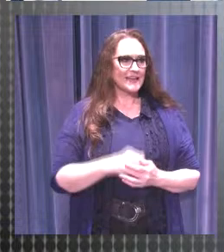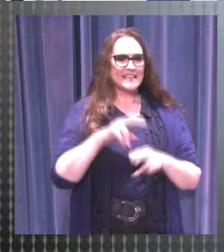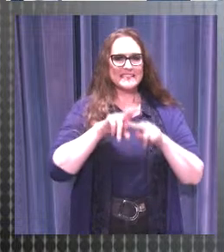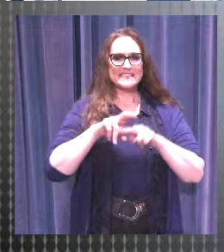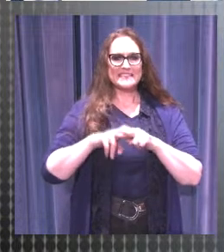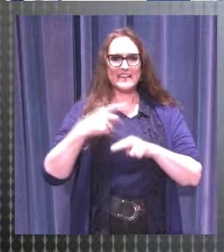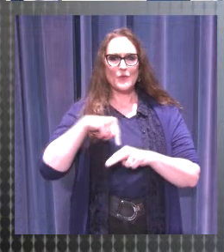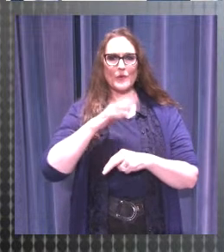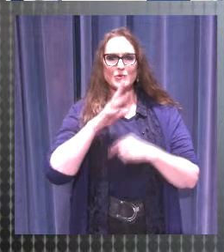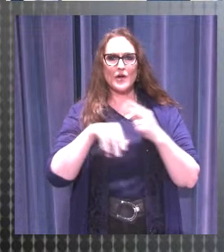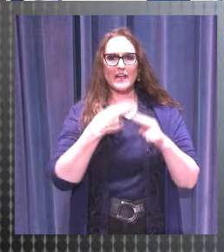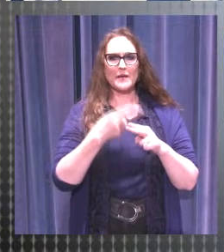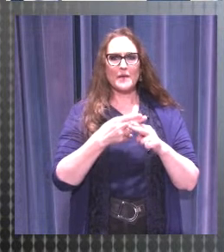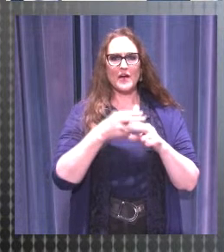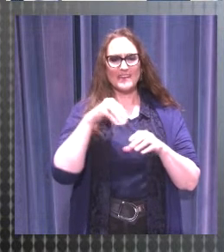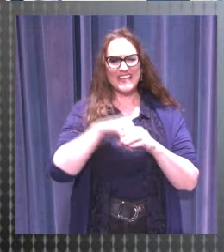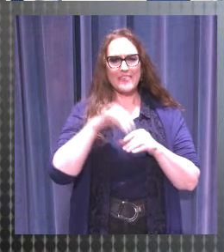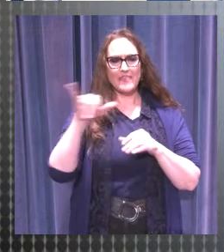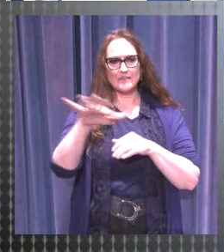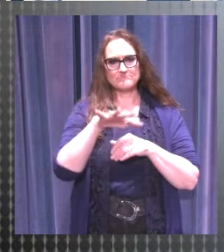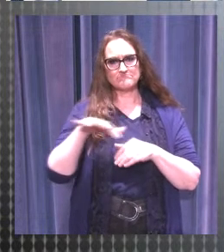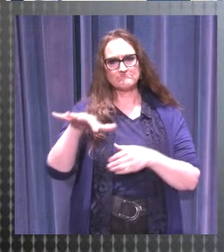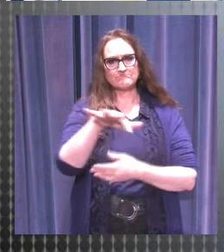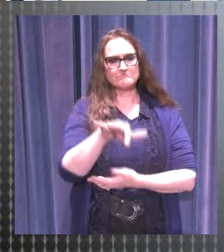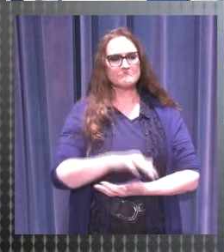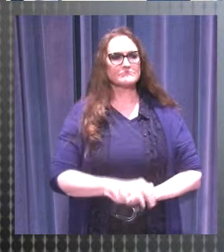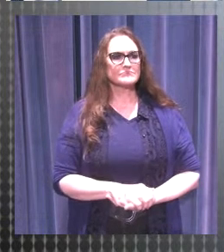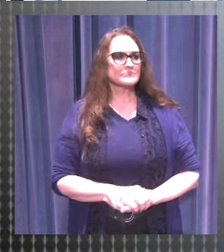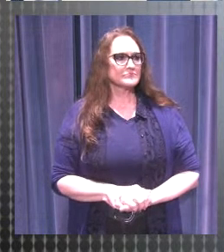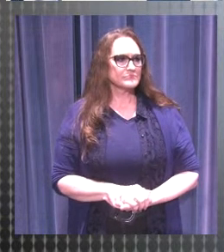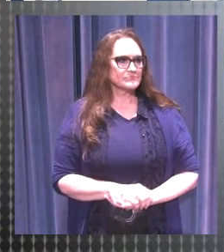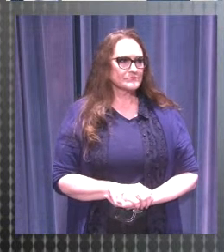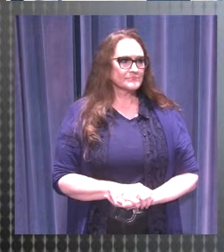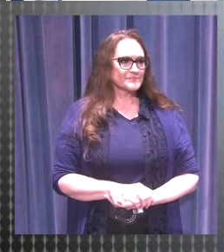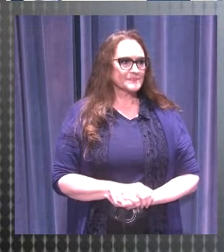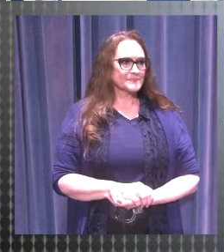that we were talking about within the space.